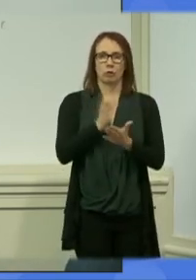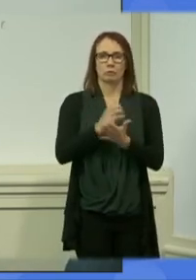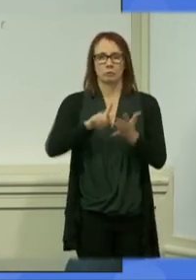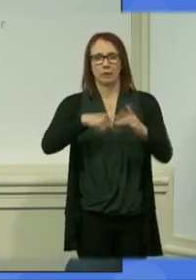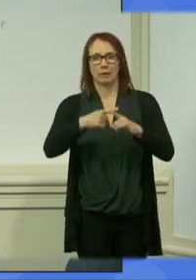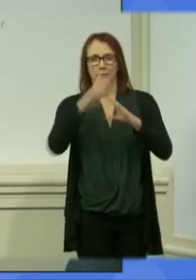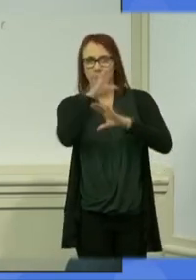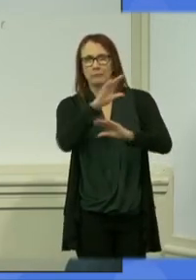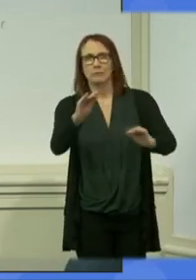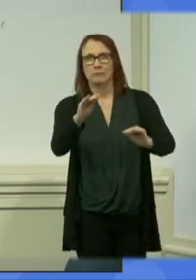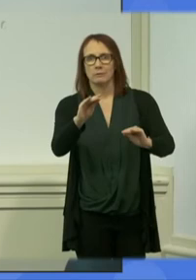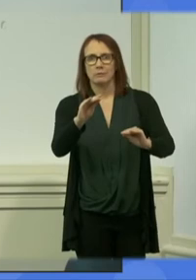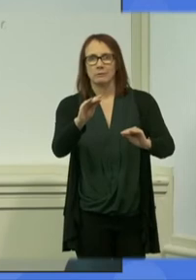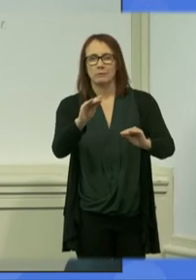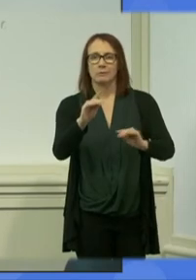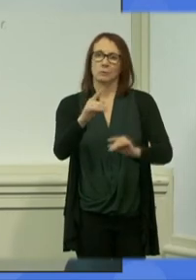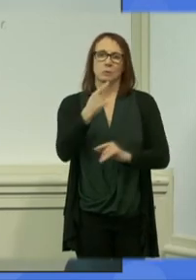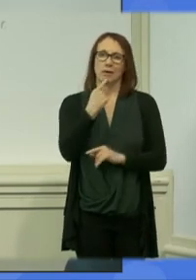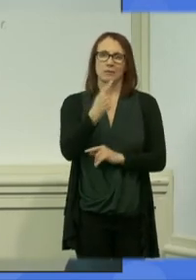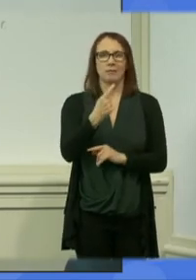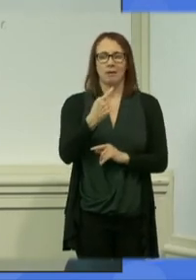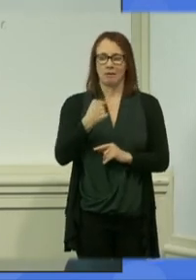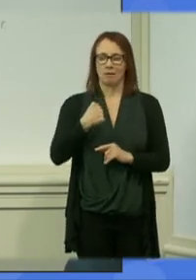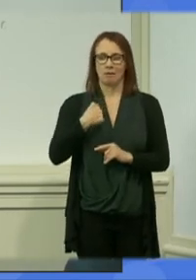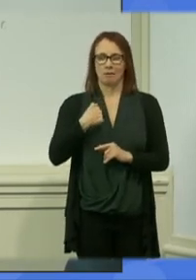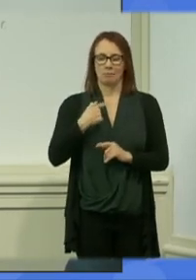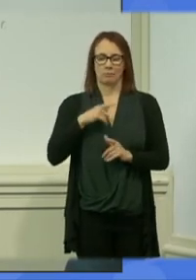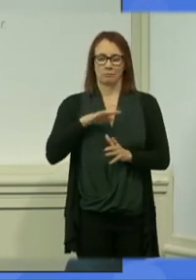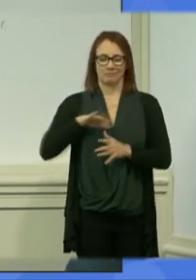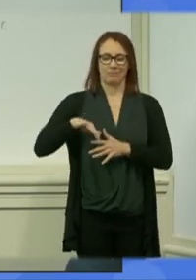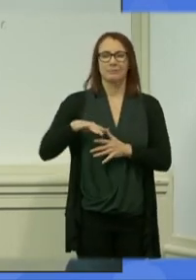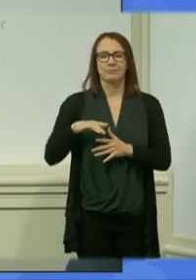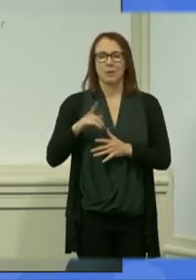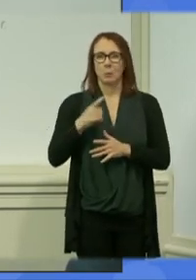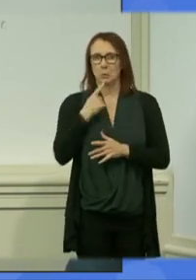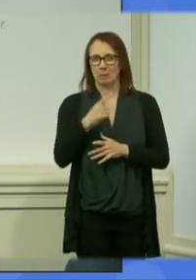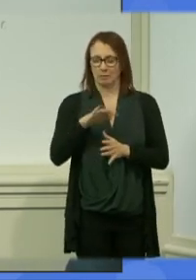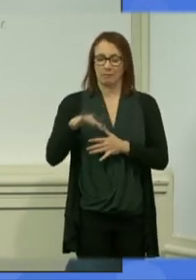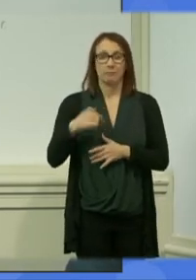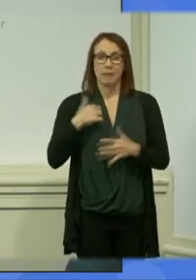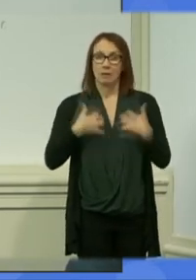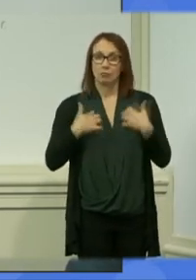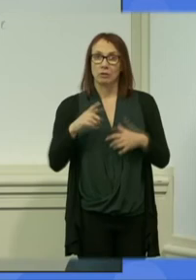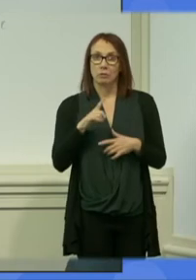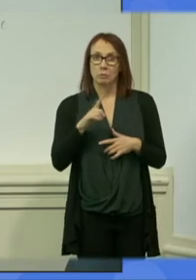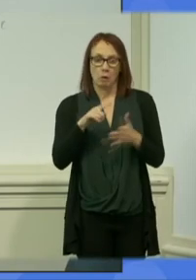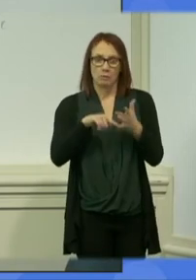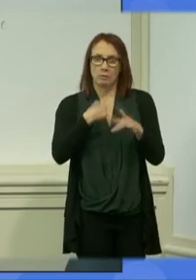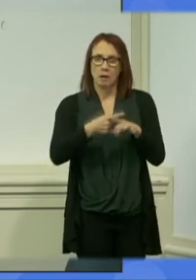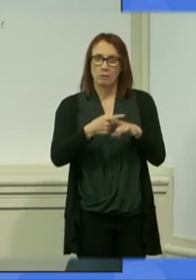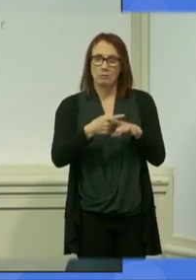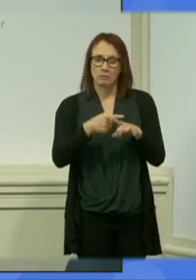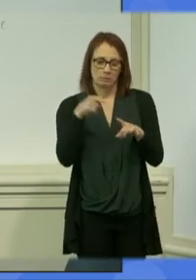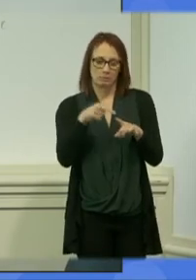advisor, and so what you might well say, but parking that to one side, I guess where I'm interested in tax